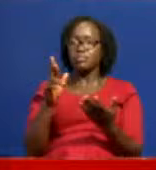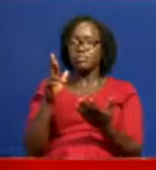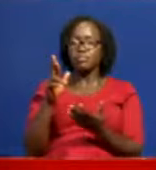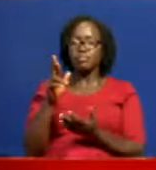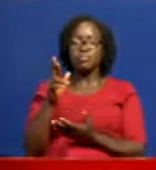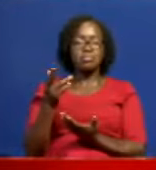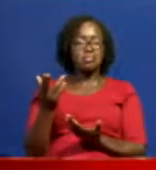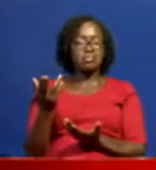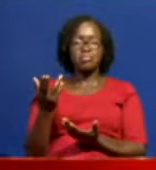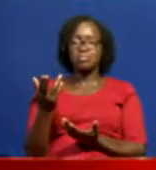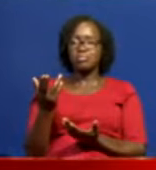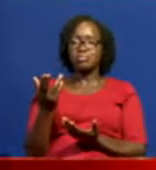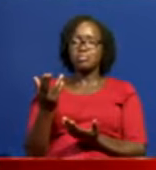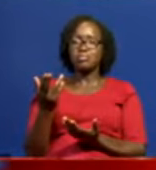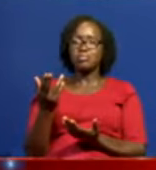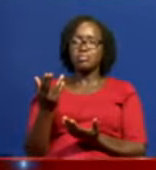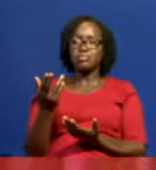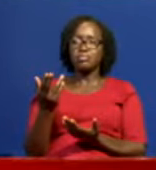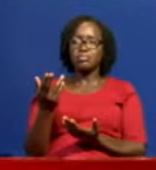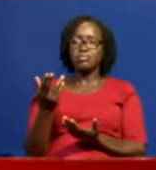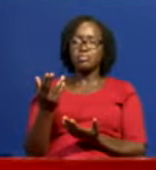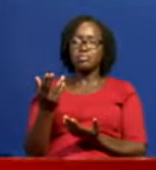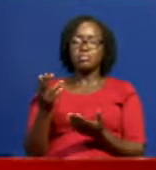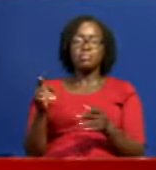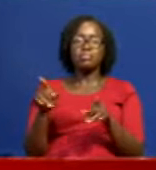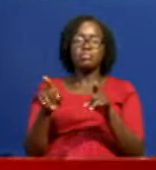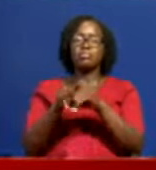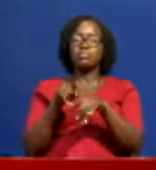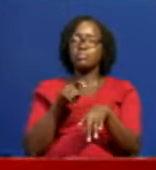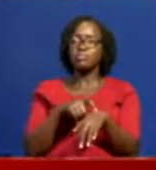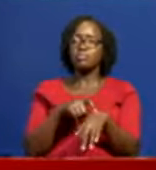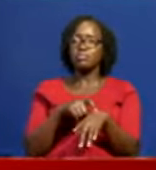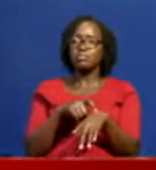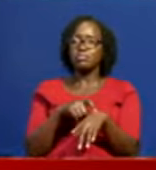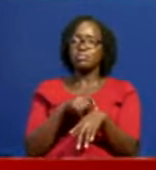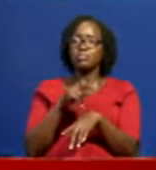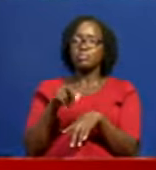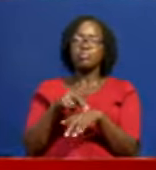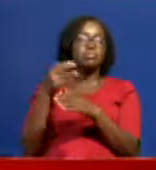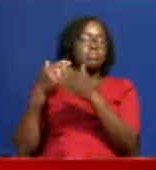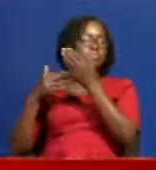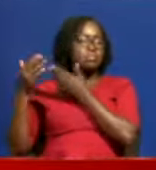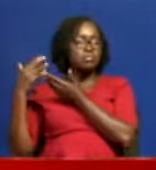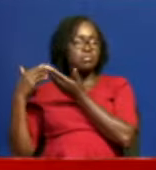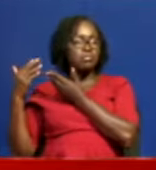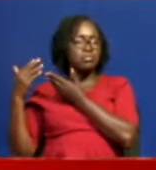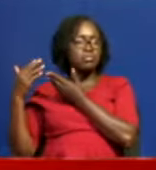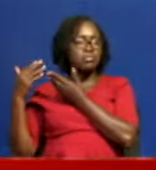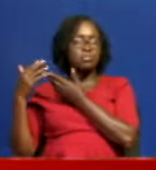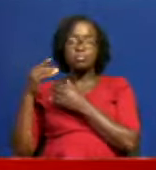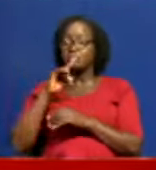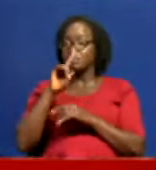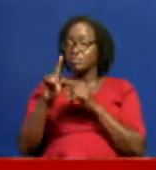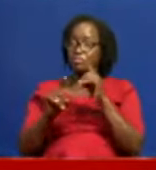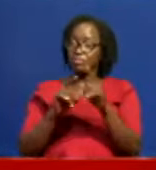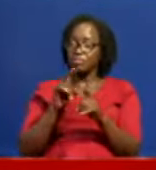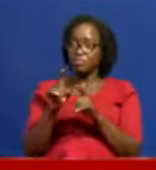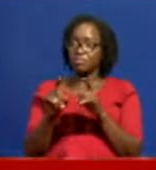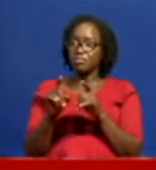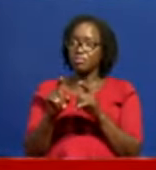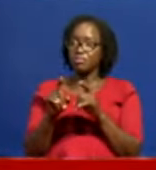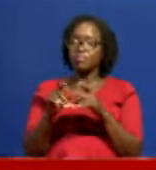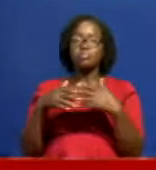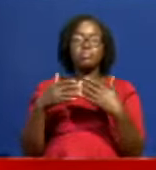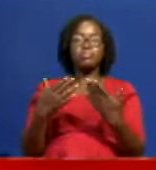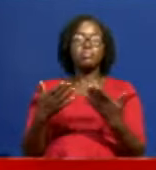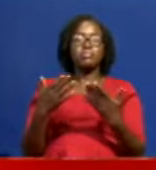unfortunately, at such a moment in our national history. The question is, how